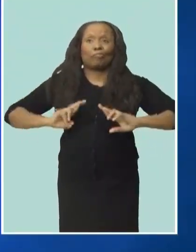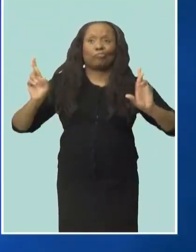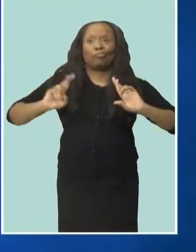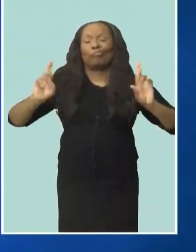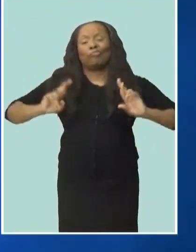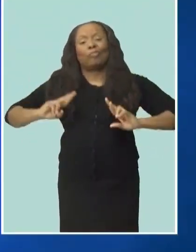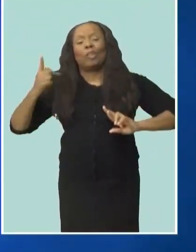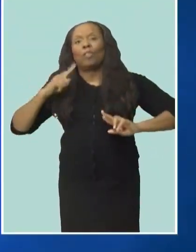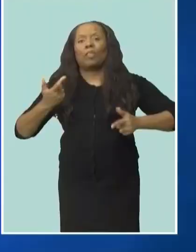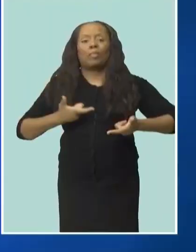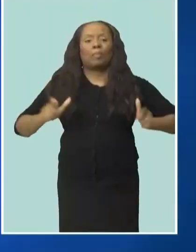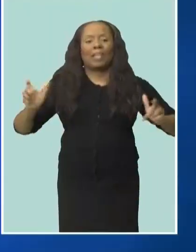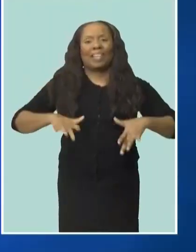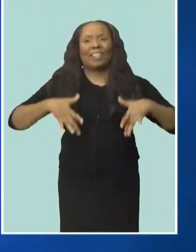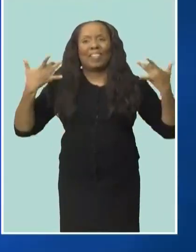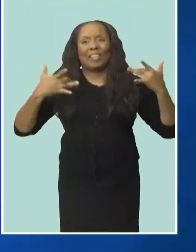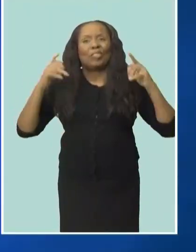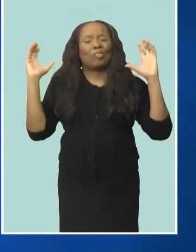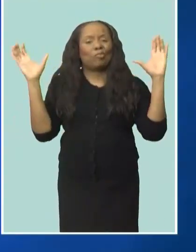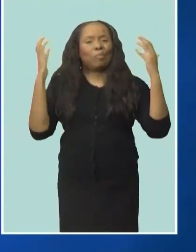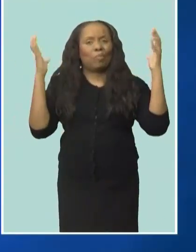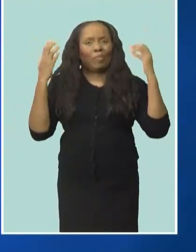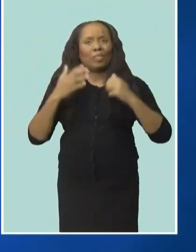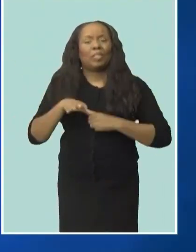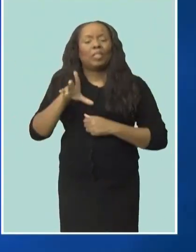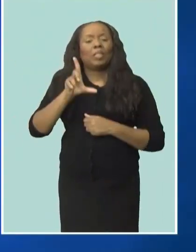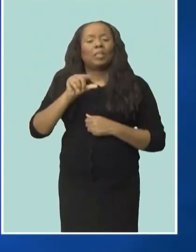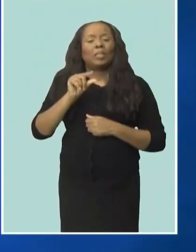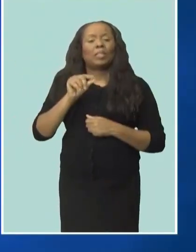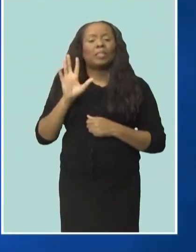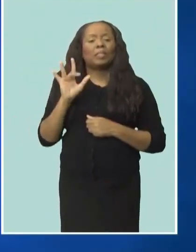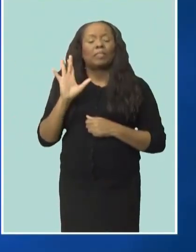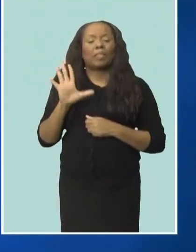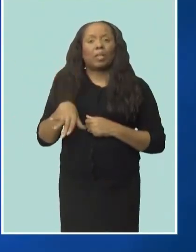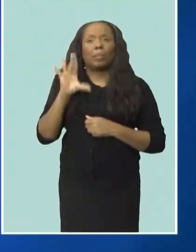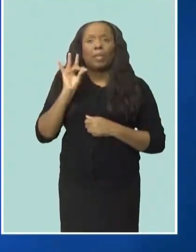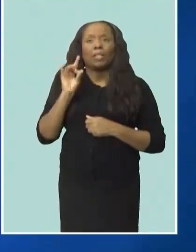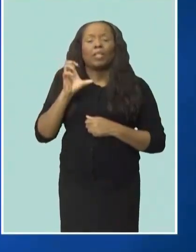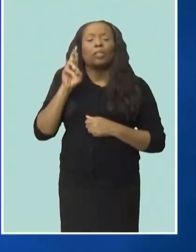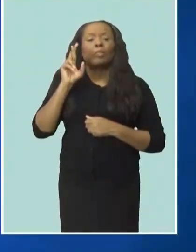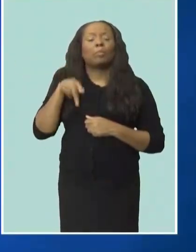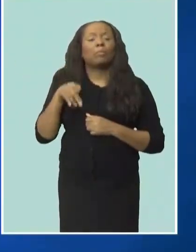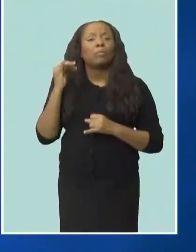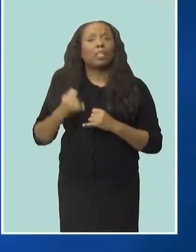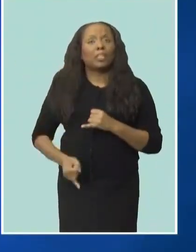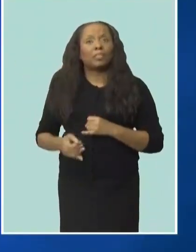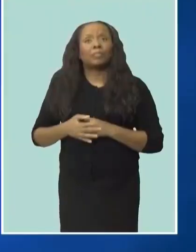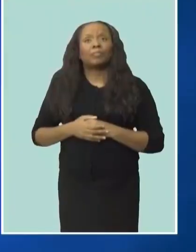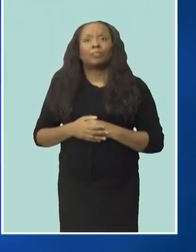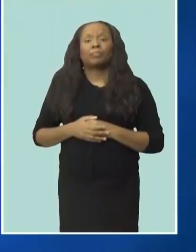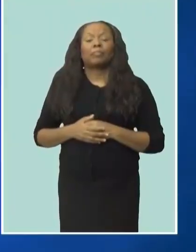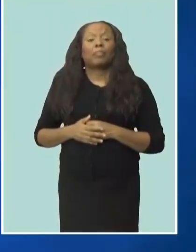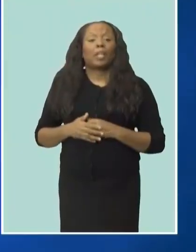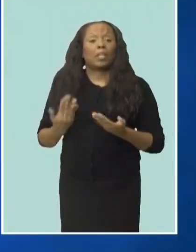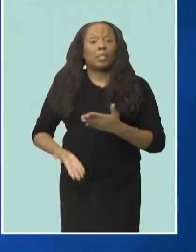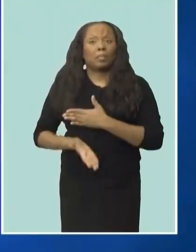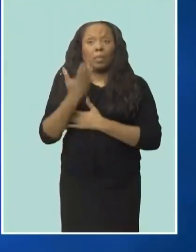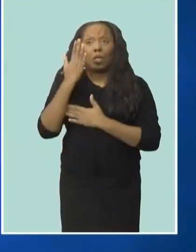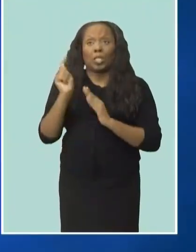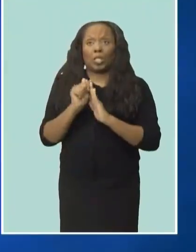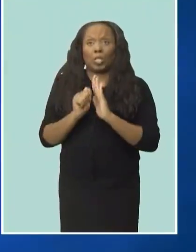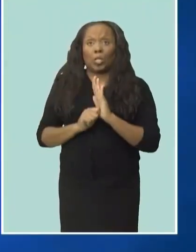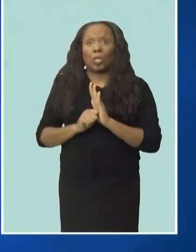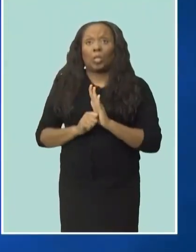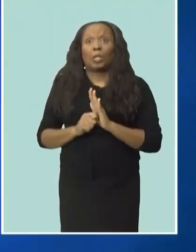crop over calendar, the 2025 courtesy Pic-O-De-Crop Finals. On the streets of Bridgetown this morning,